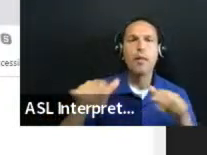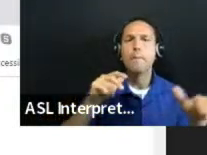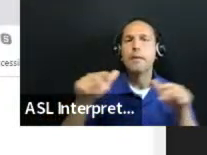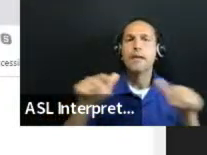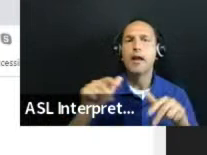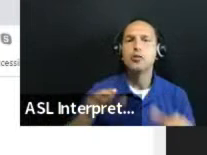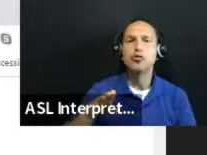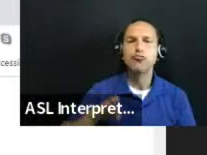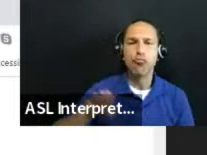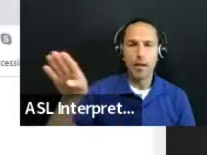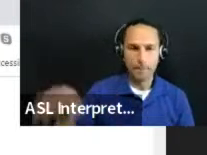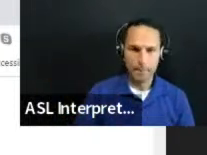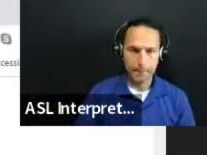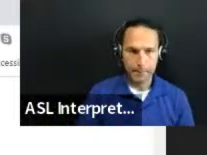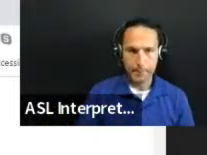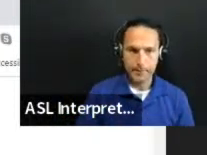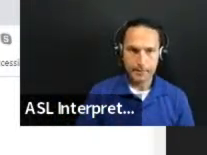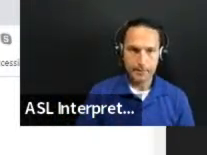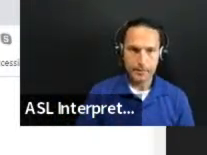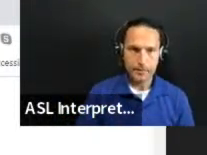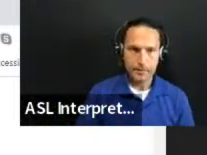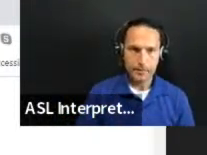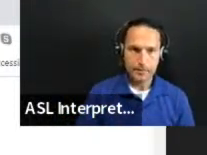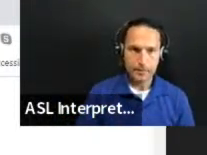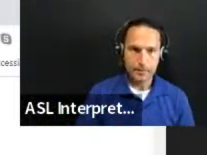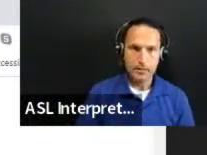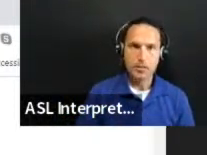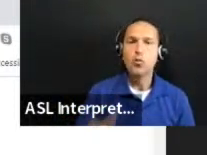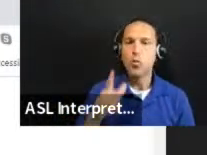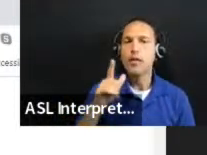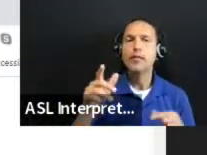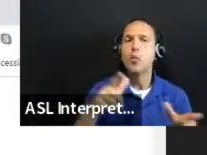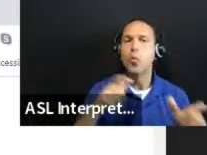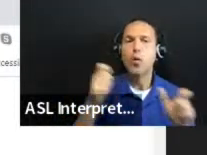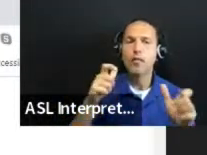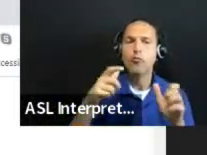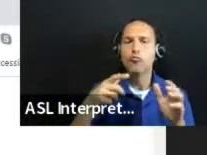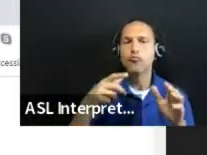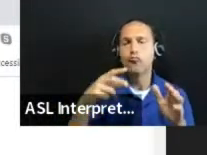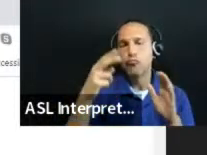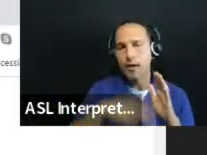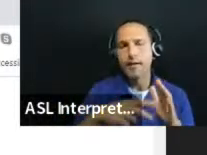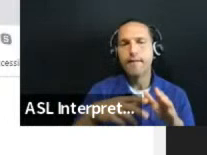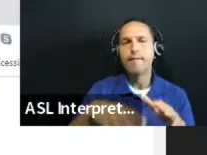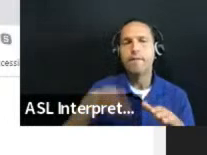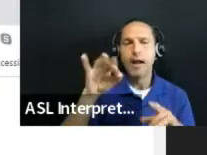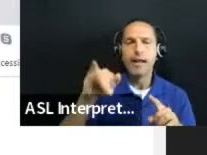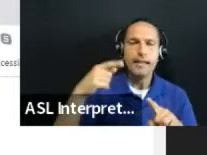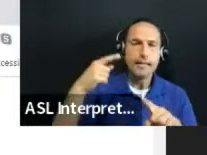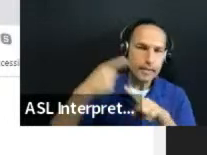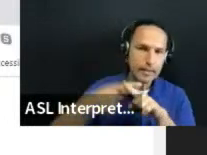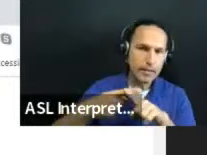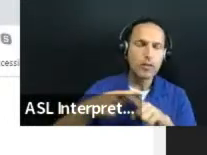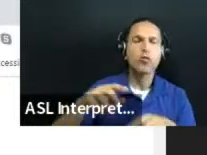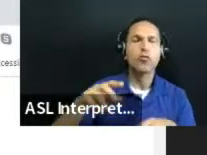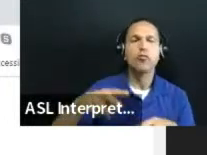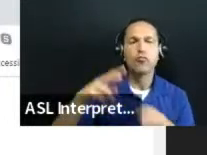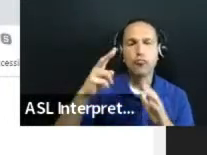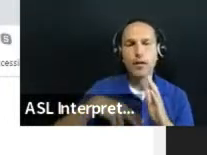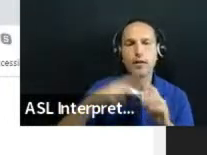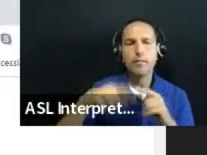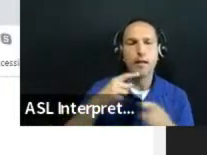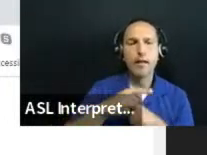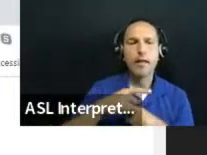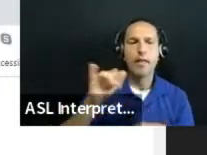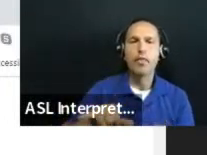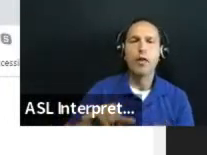ramps. And so let's just quickly read through it and try to find an intersection and read about the curb